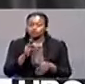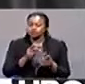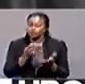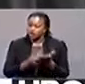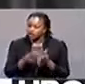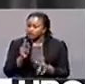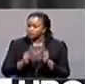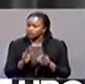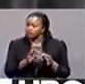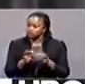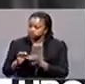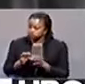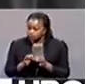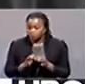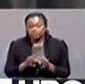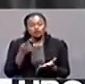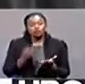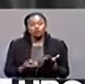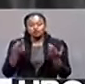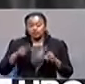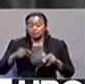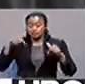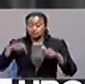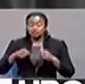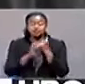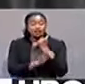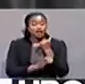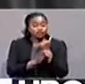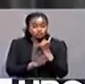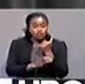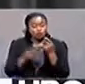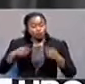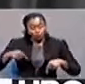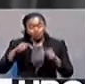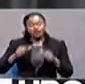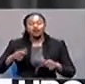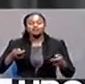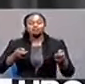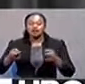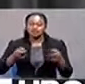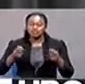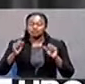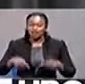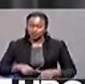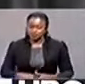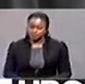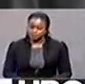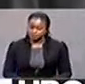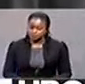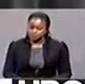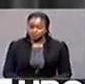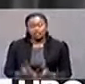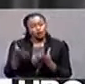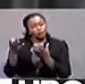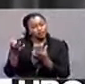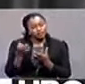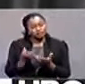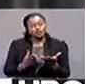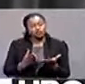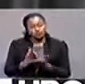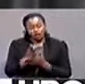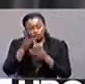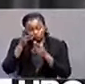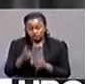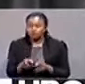The issues that have happened in this country are not beyond us. So I expect Right Honorable Prime Minister